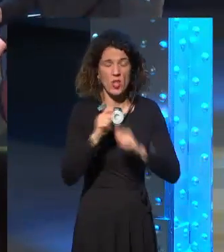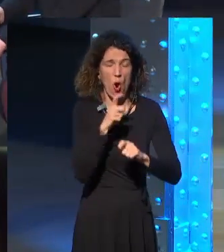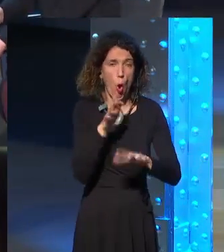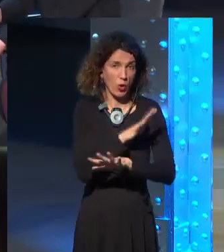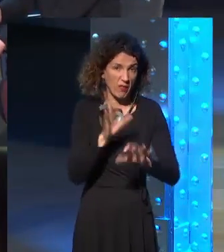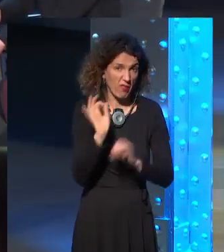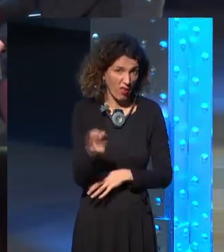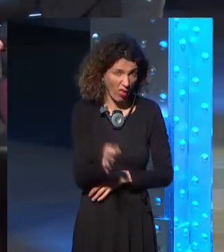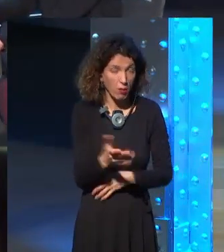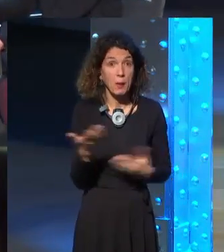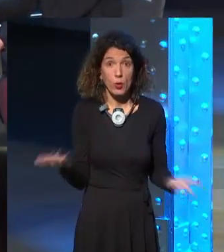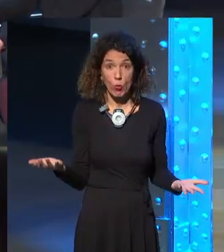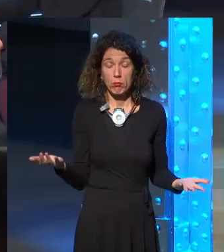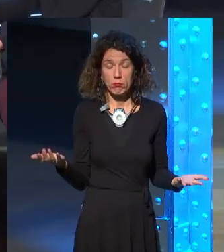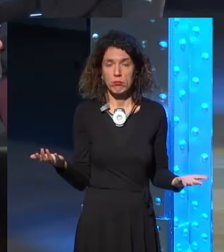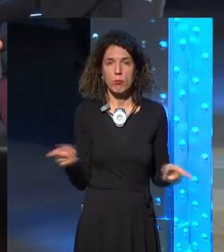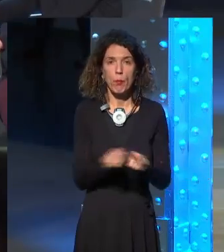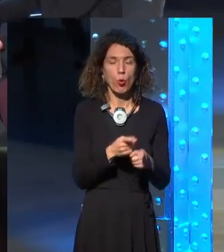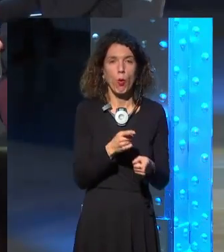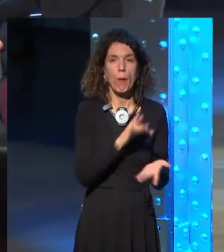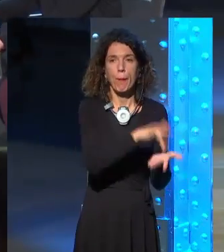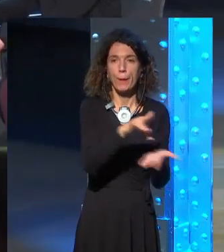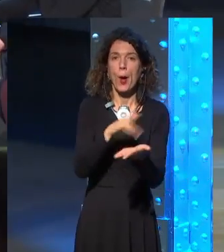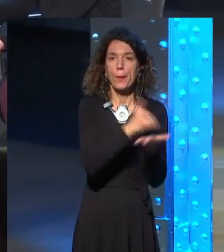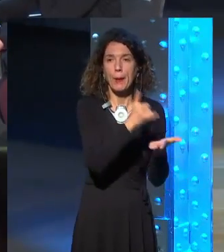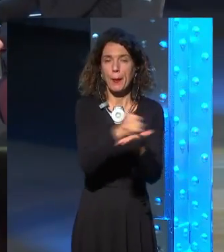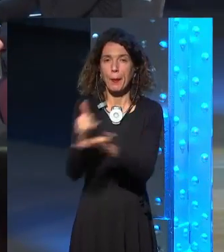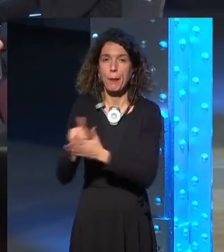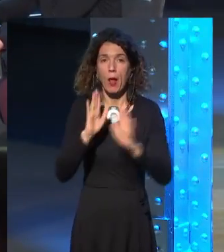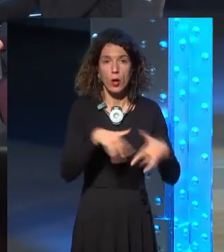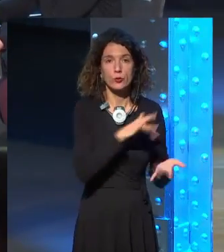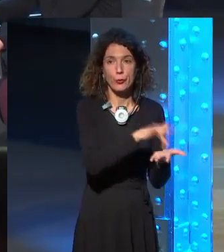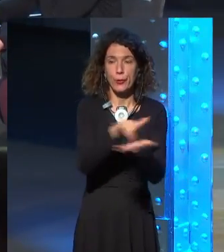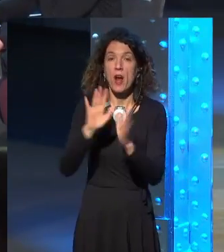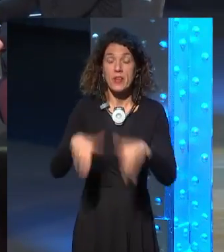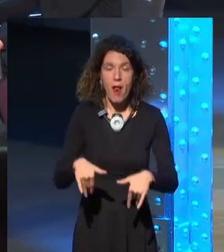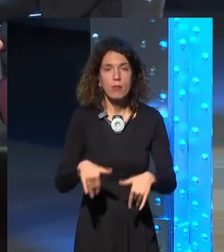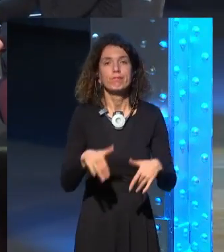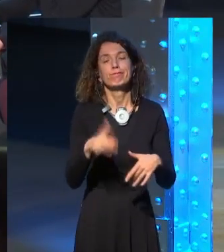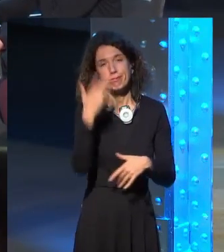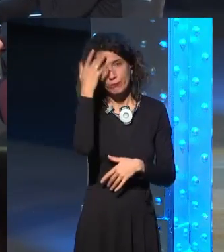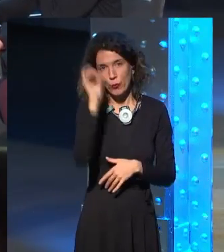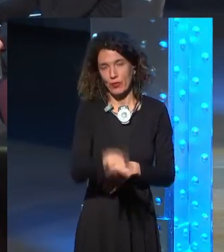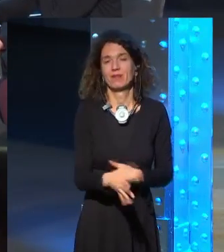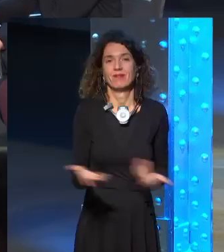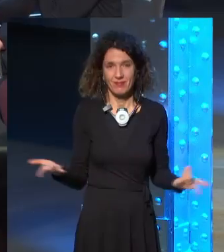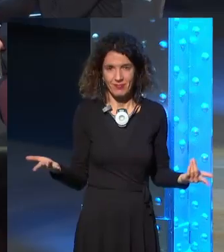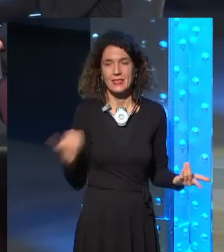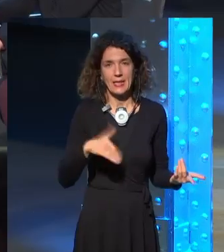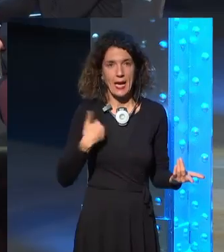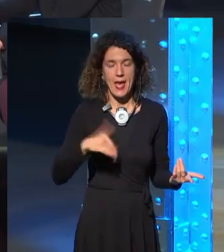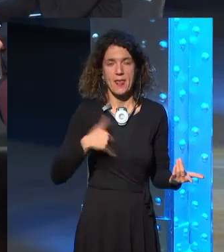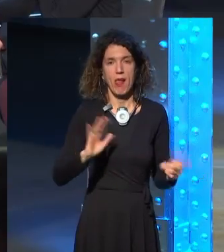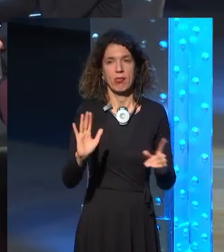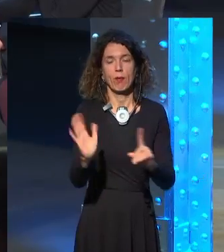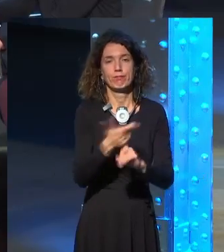But I was all over the place. And I think with happiness research, I finally found my shelf, as you would put it in Danish.